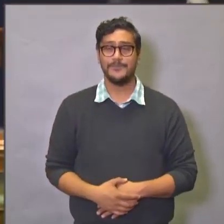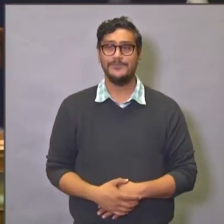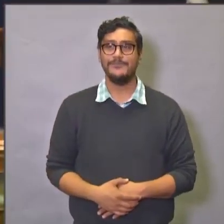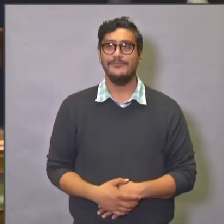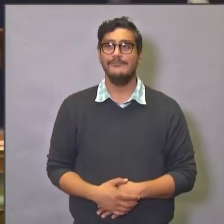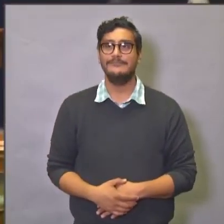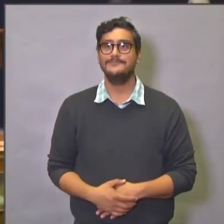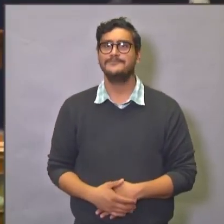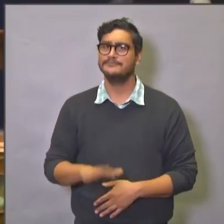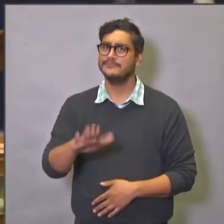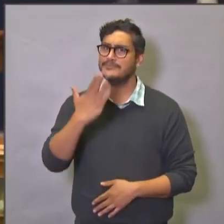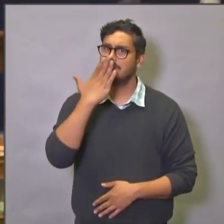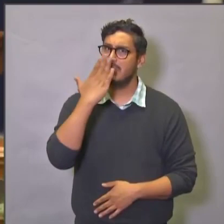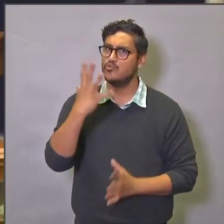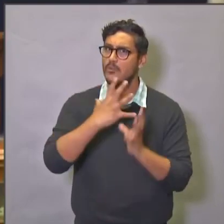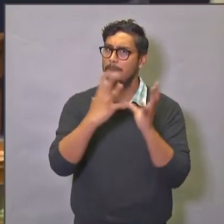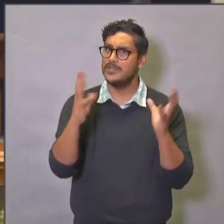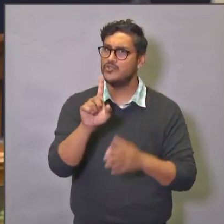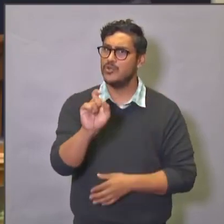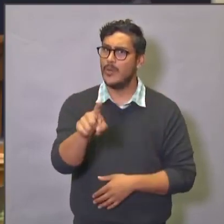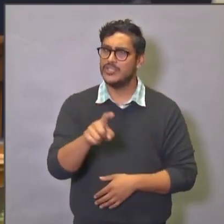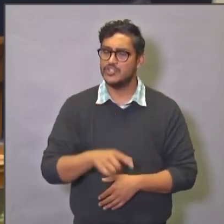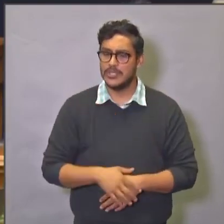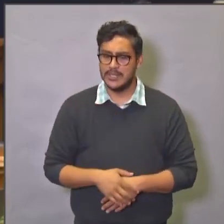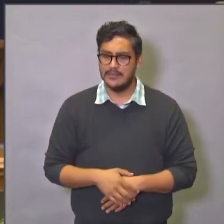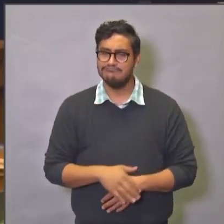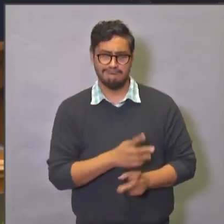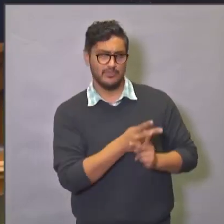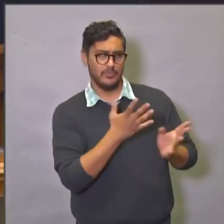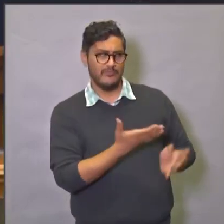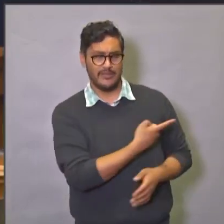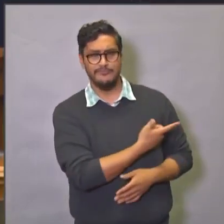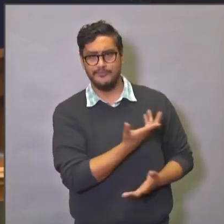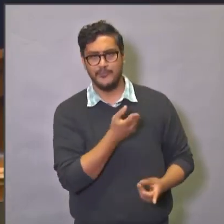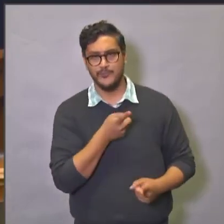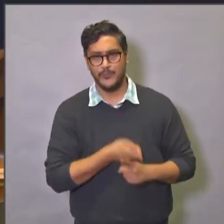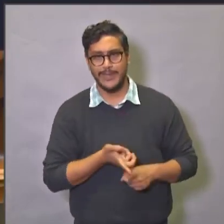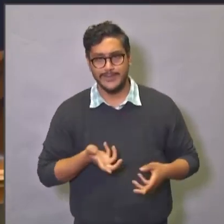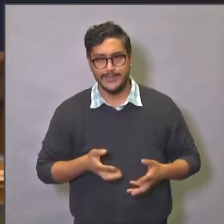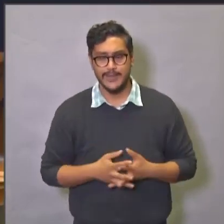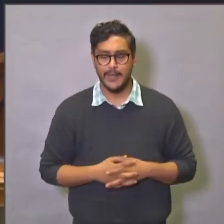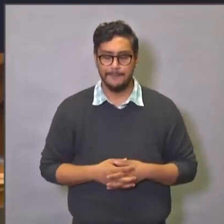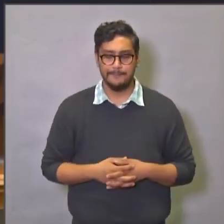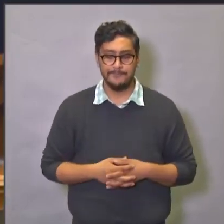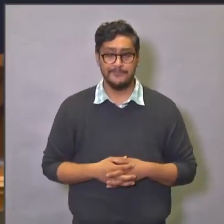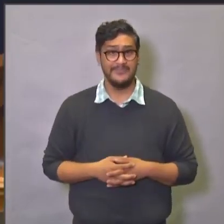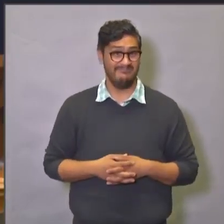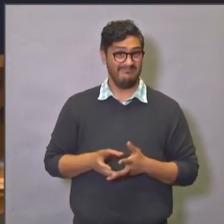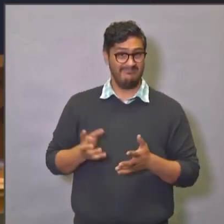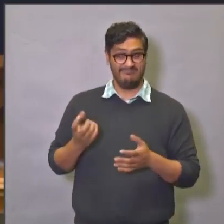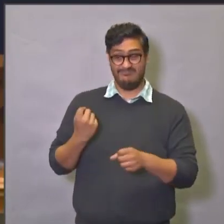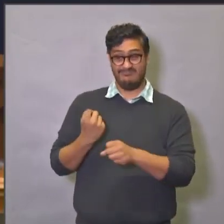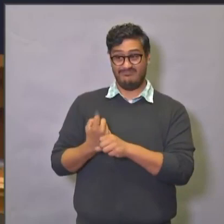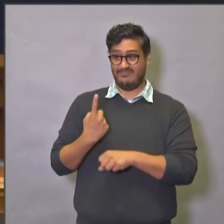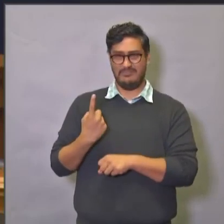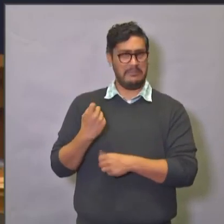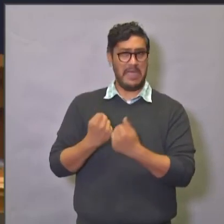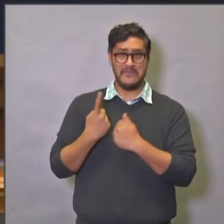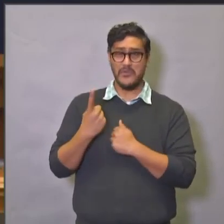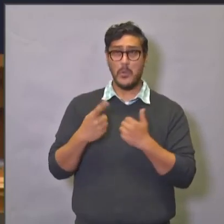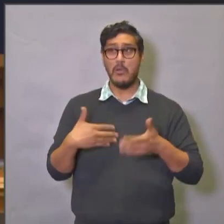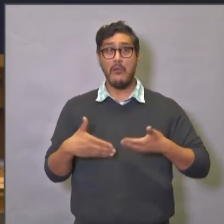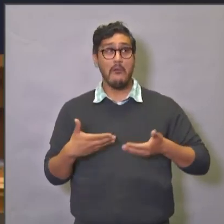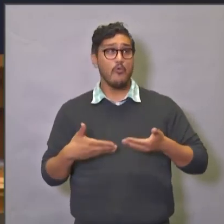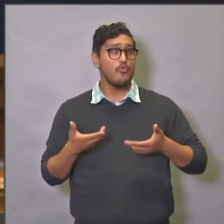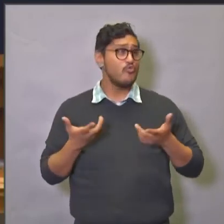Yeah, thanks so much for that question, and the supervisor's right. You know, I think this past year everyone's been working really hard